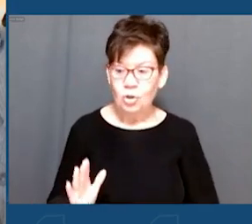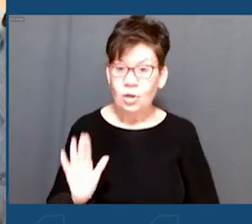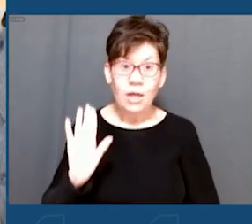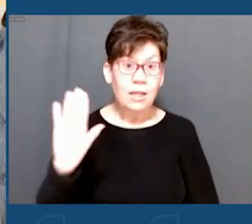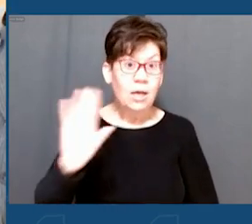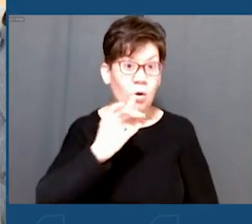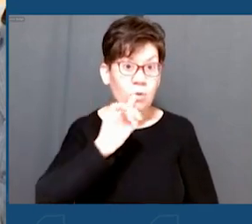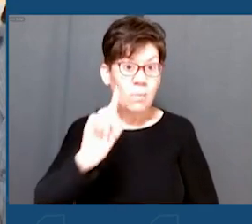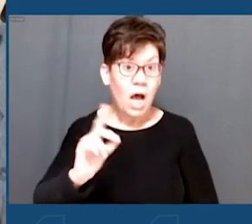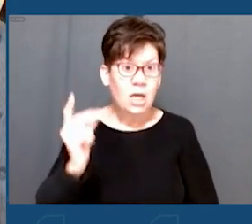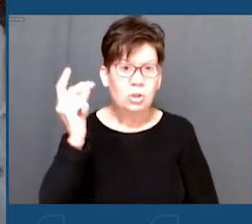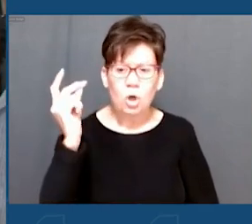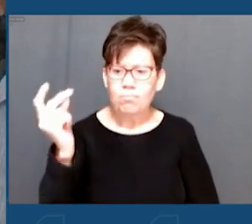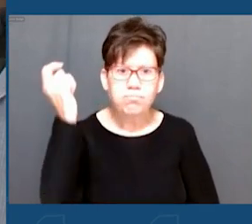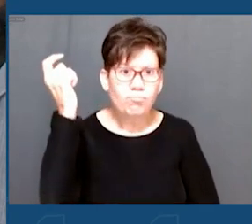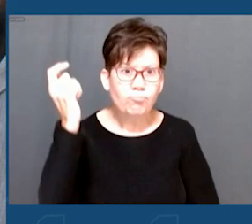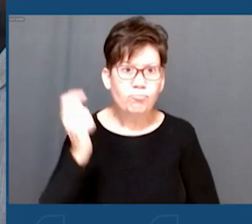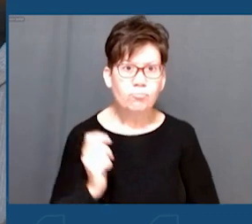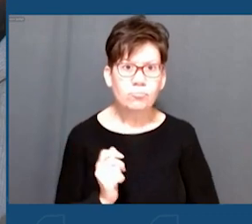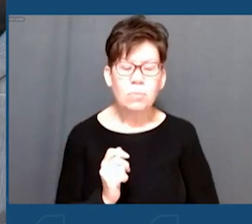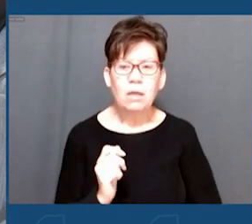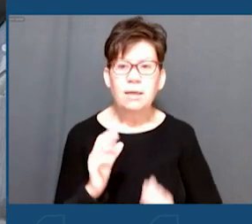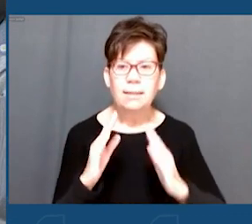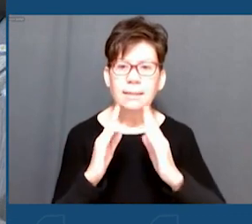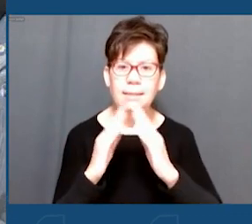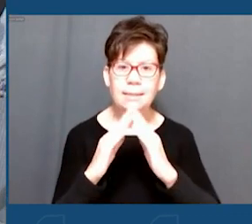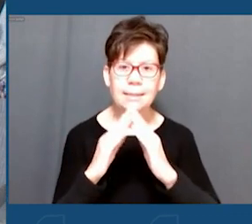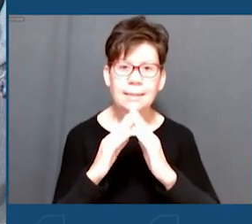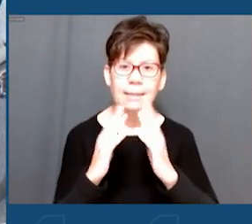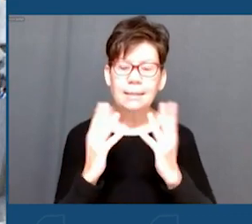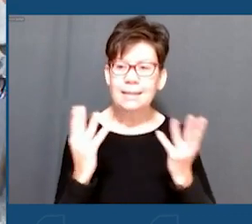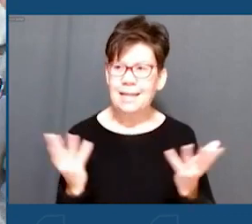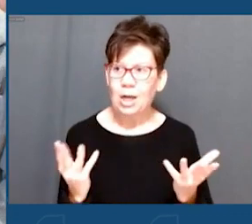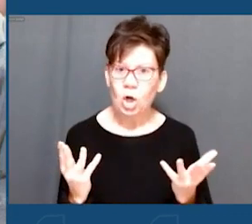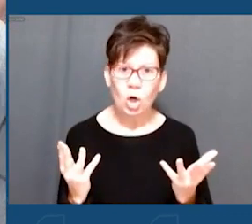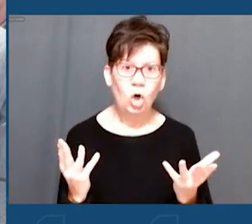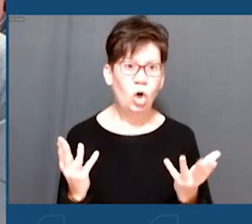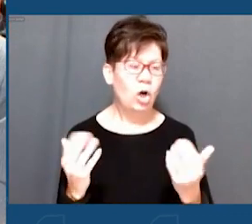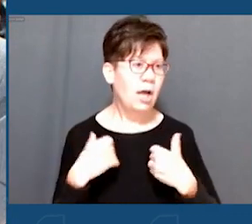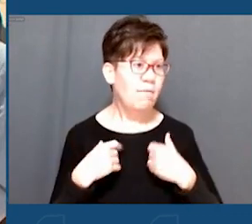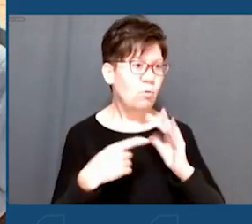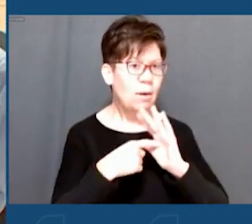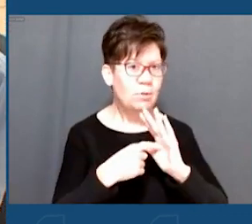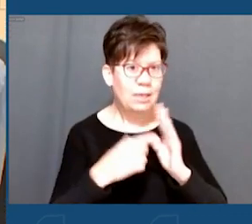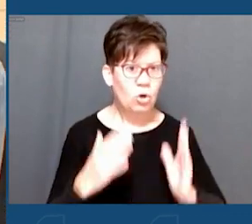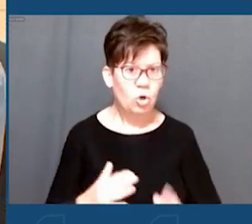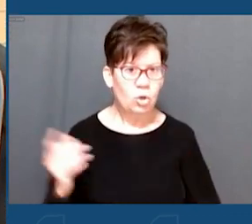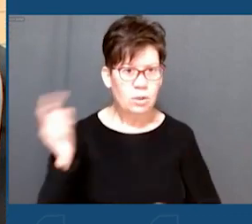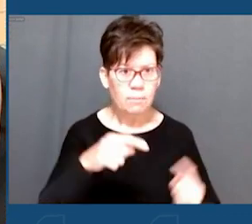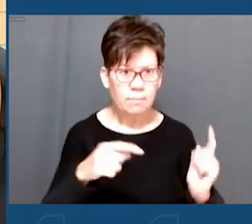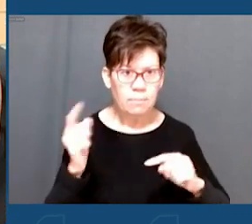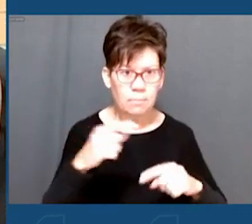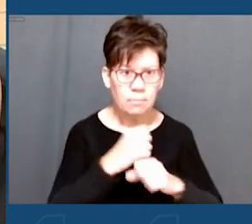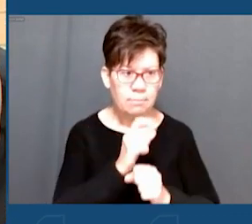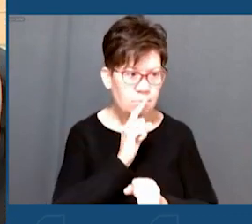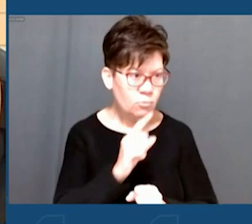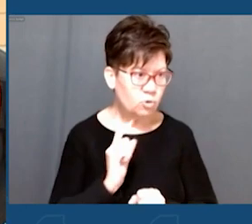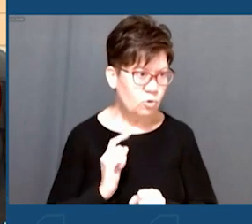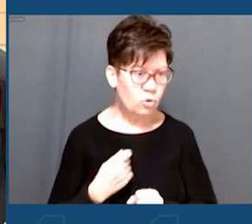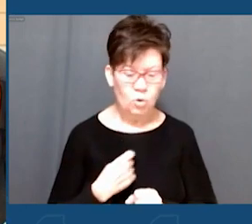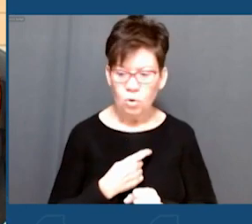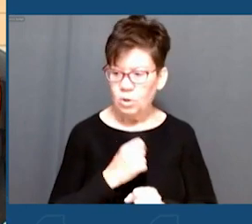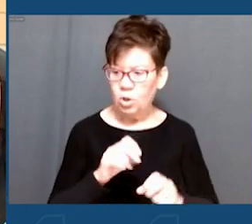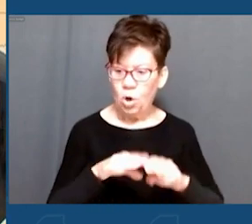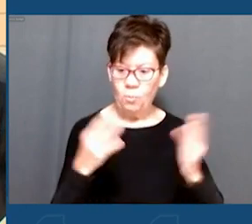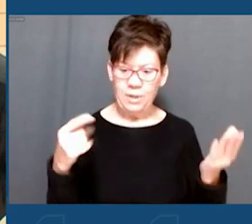immediate. Having the city represented here on the ground, making sure that we were able to open up this site,